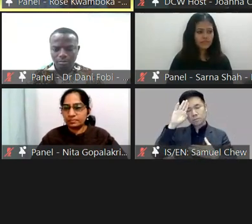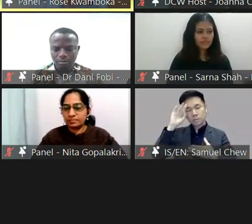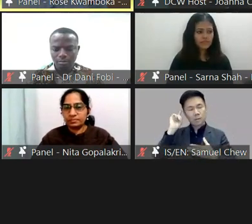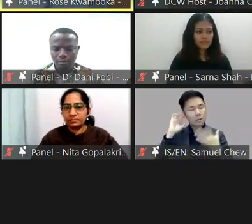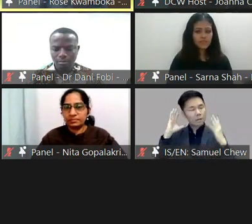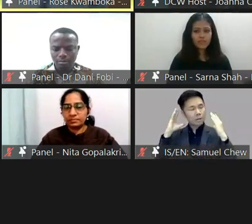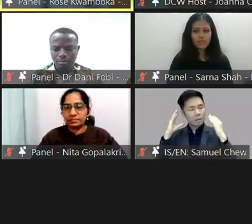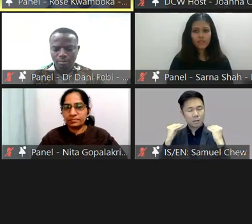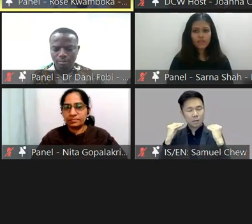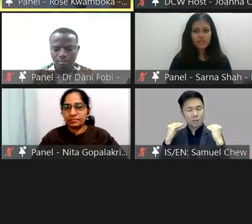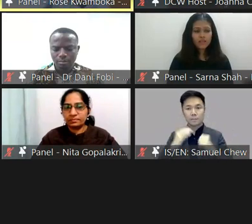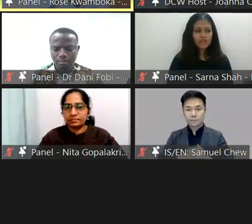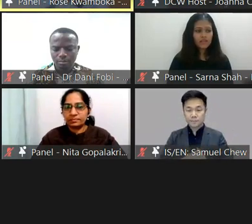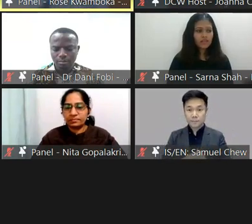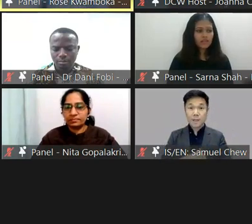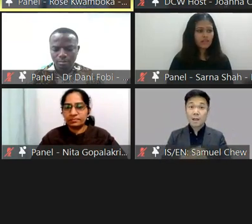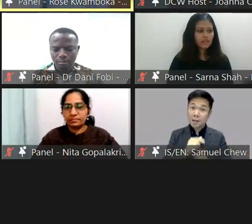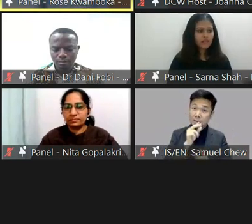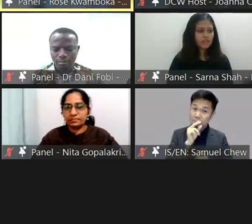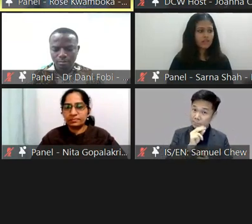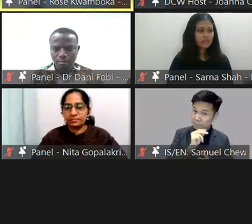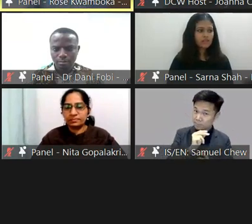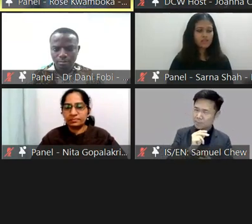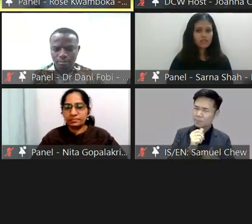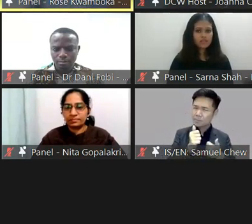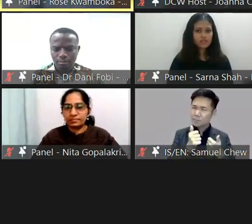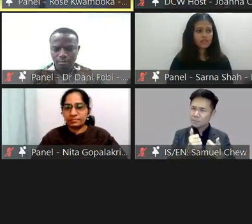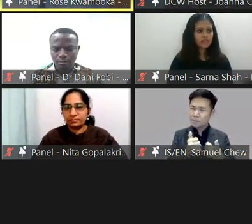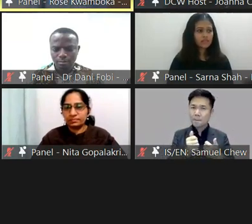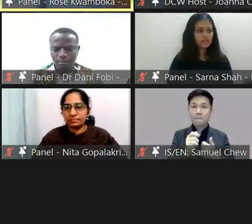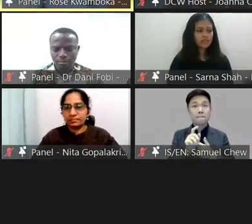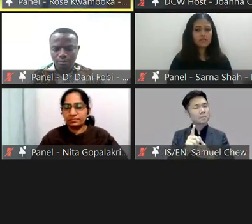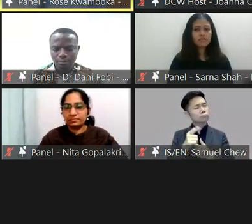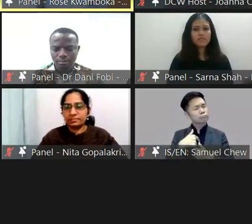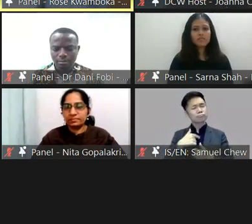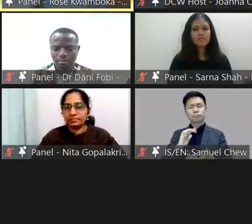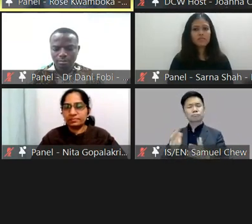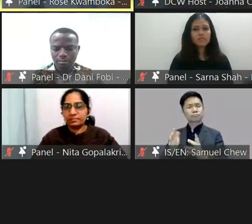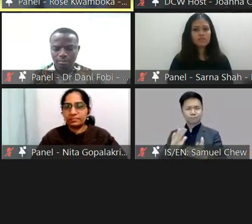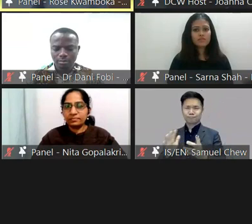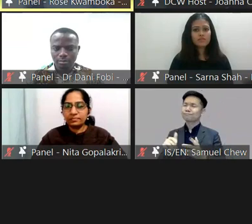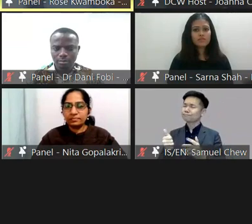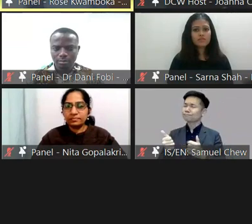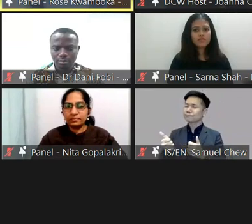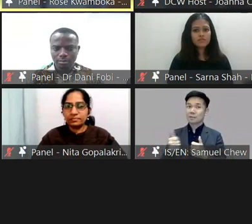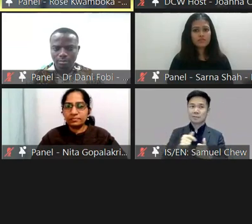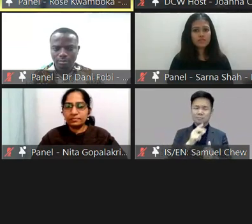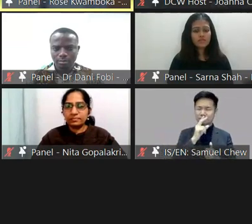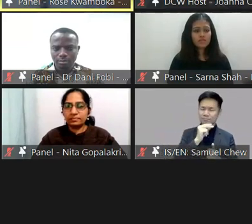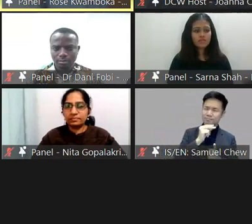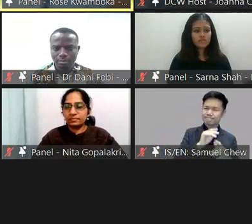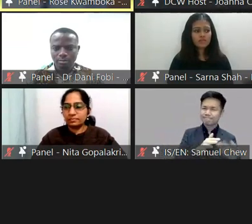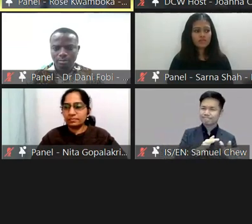So I can speak, yes, but I'm more confident using sign language. But my first language was a local